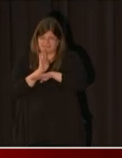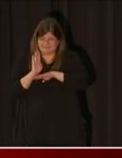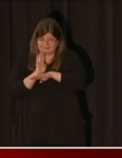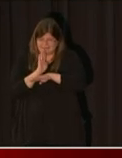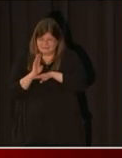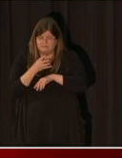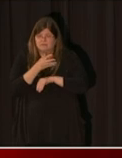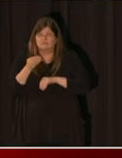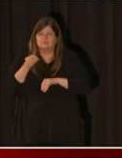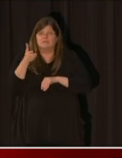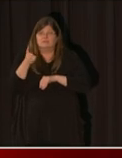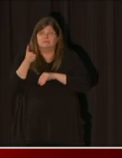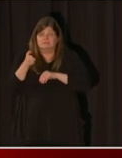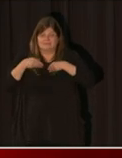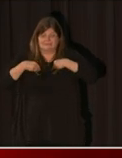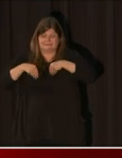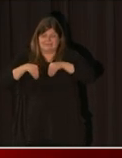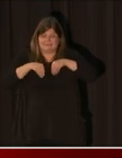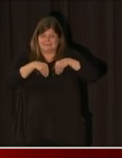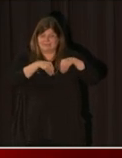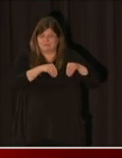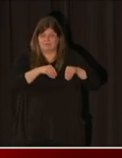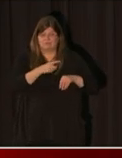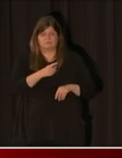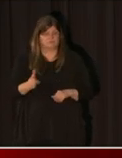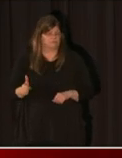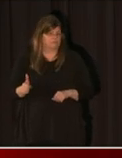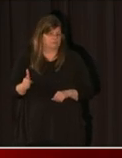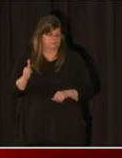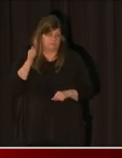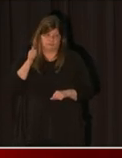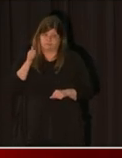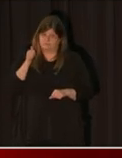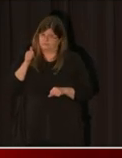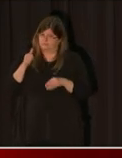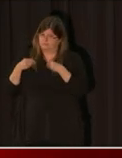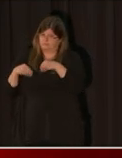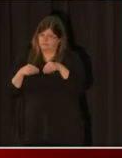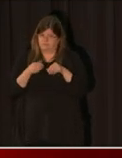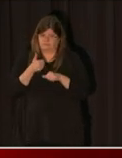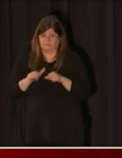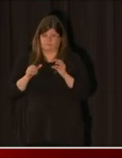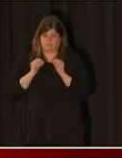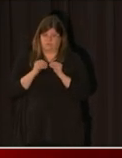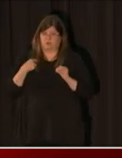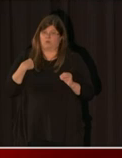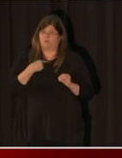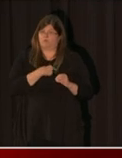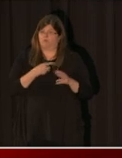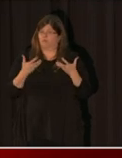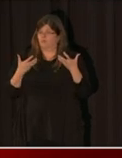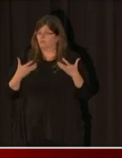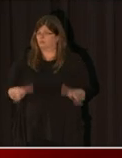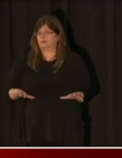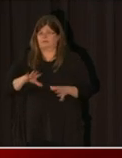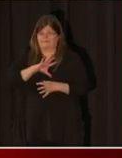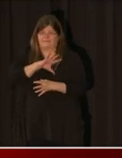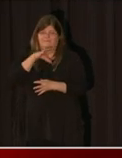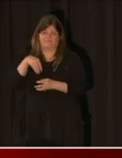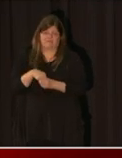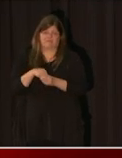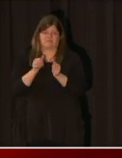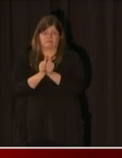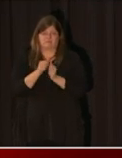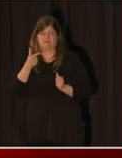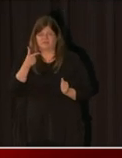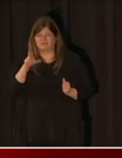wouldn't run into any constitutional issues or open ourselves up to meddling in our gun laws from outside groups,